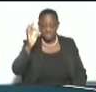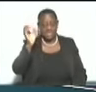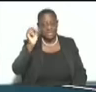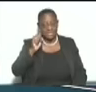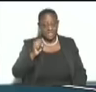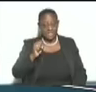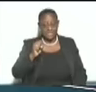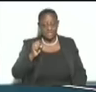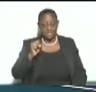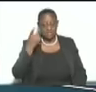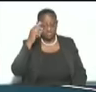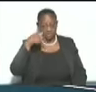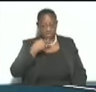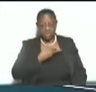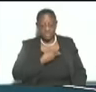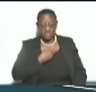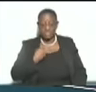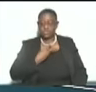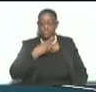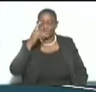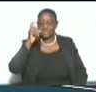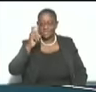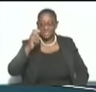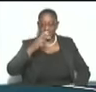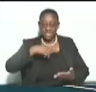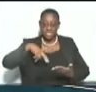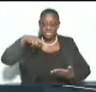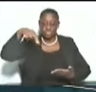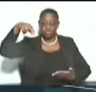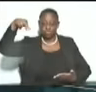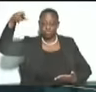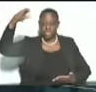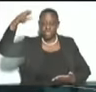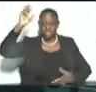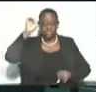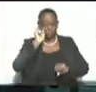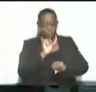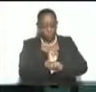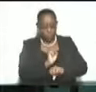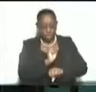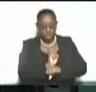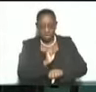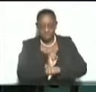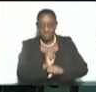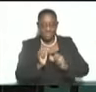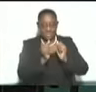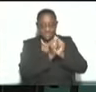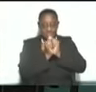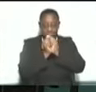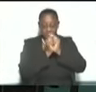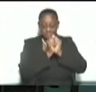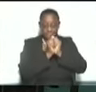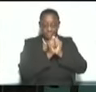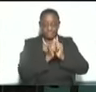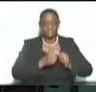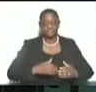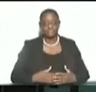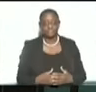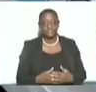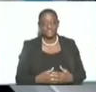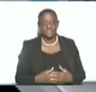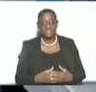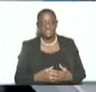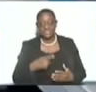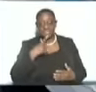incumbent upon us to rise above partisan divides and work collaboratively. Later in the day, it was announced that the House